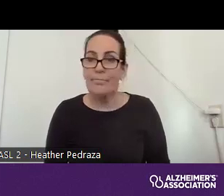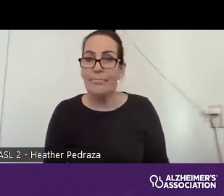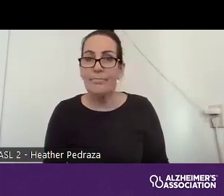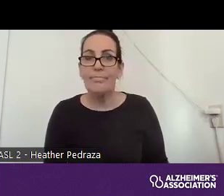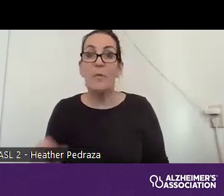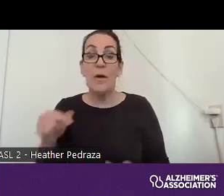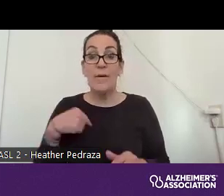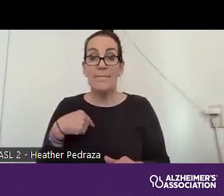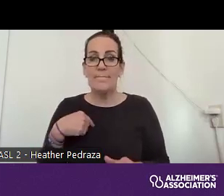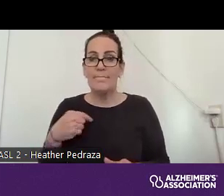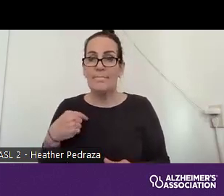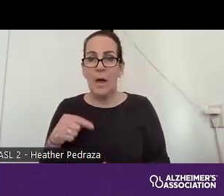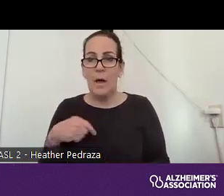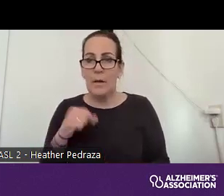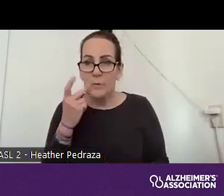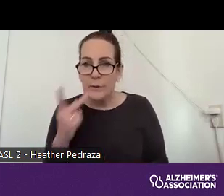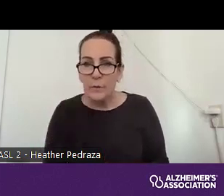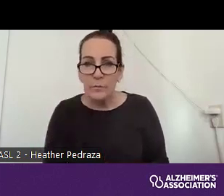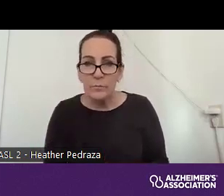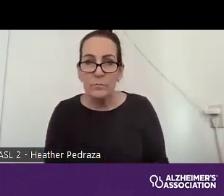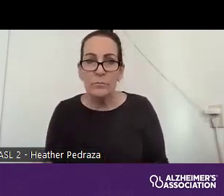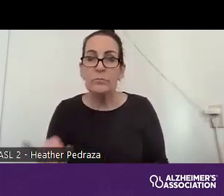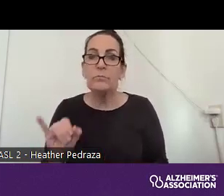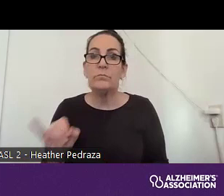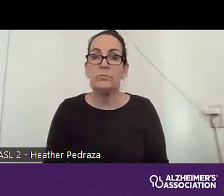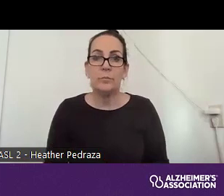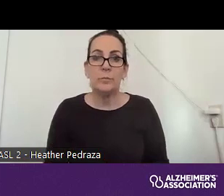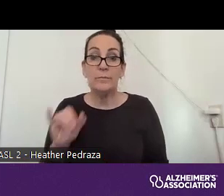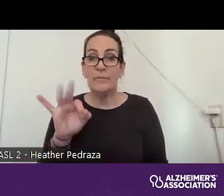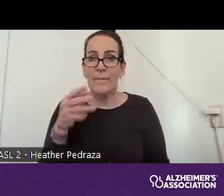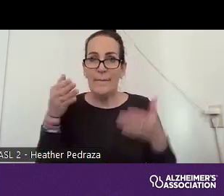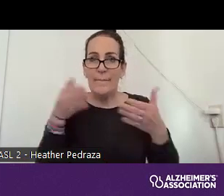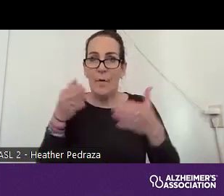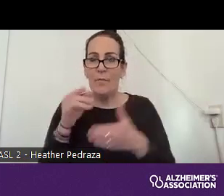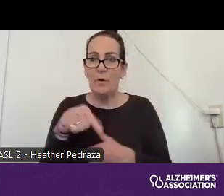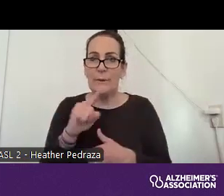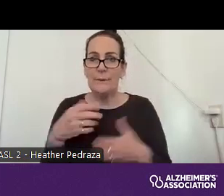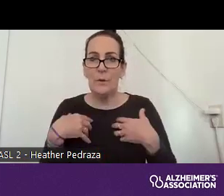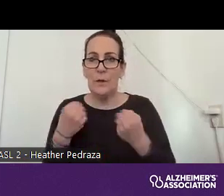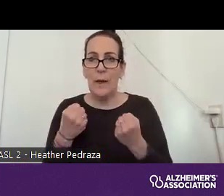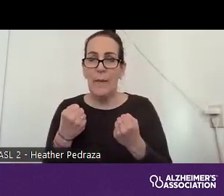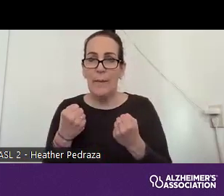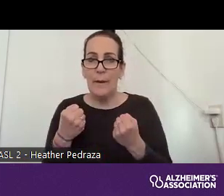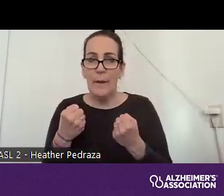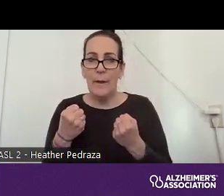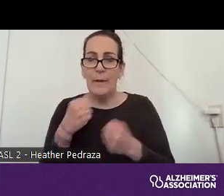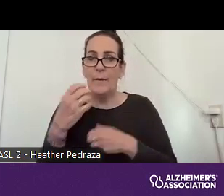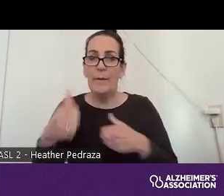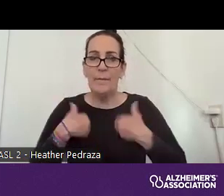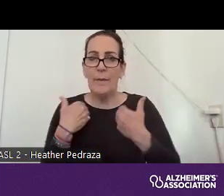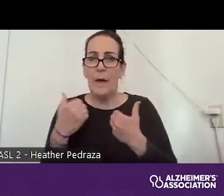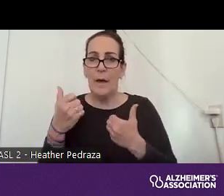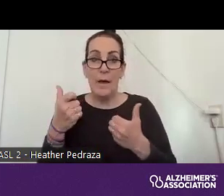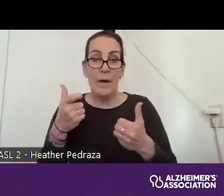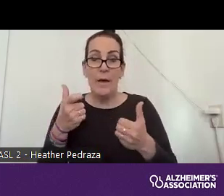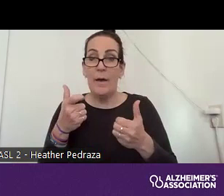you're focused on these healthy lifestyle changes, that is going to benefit your brain and that cognitive function. But that structured intervention